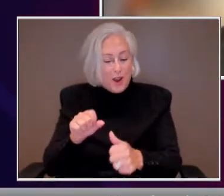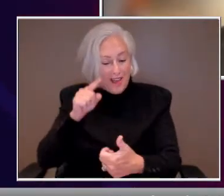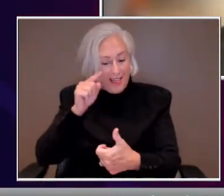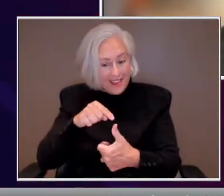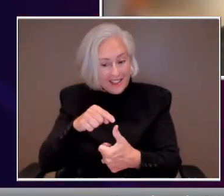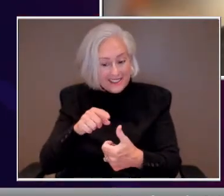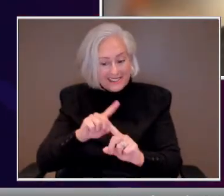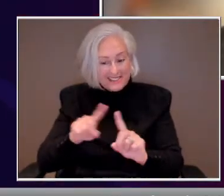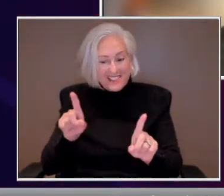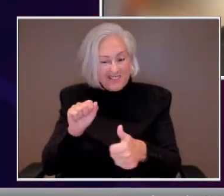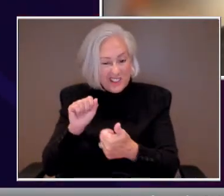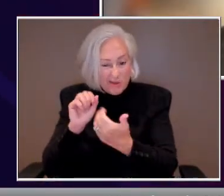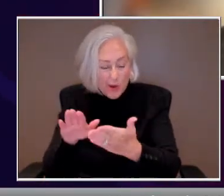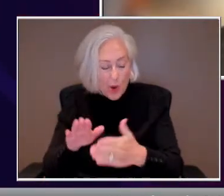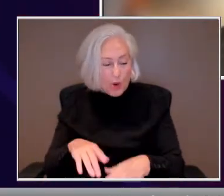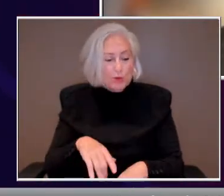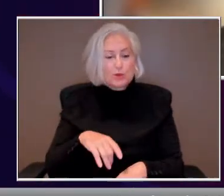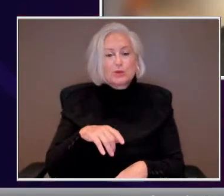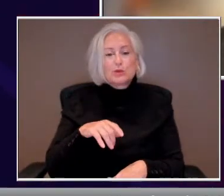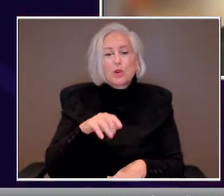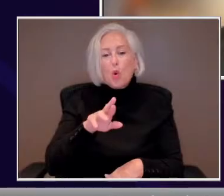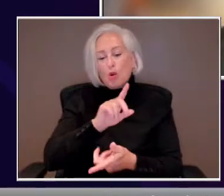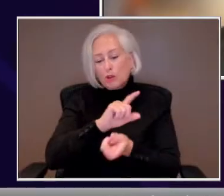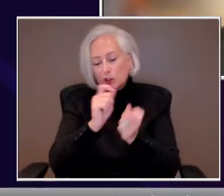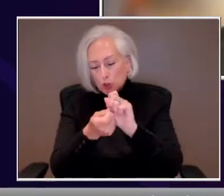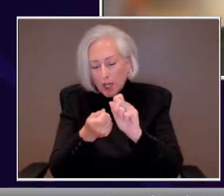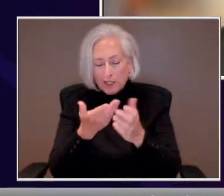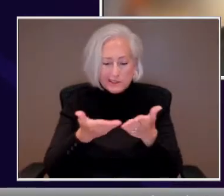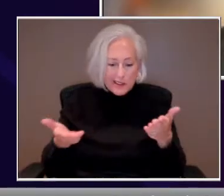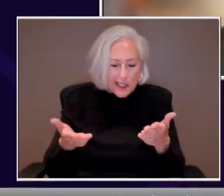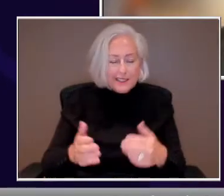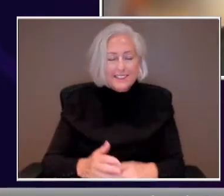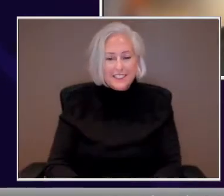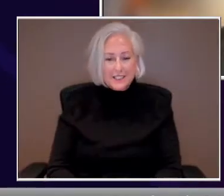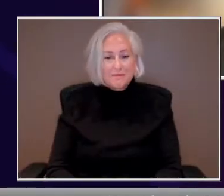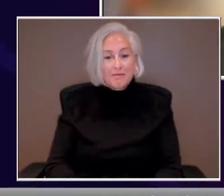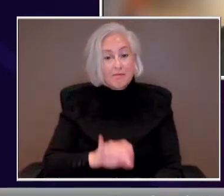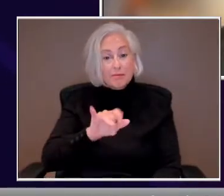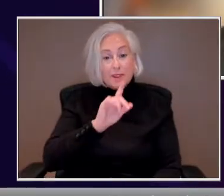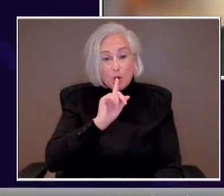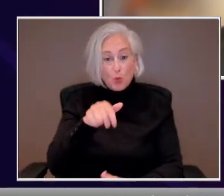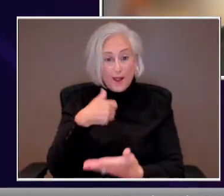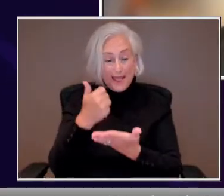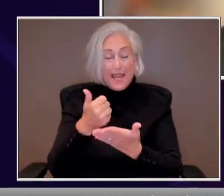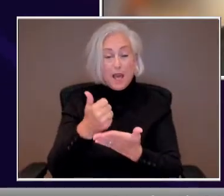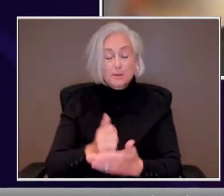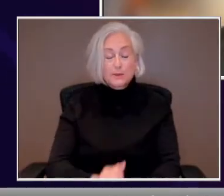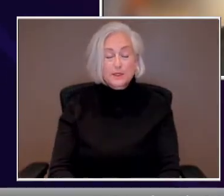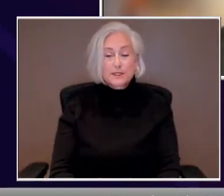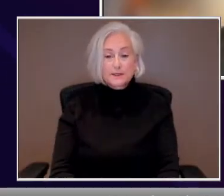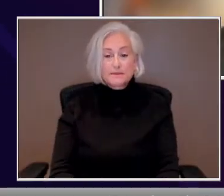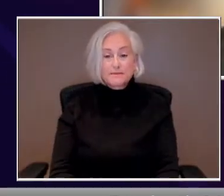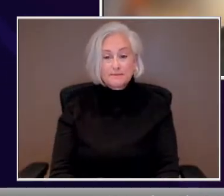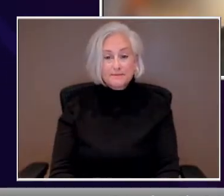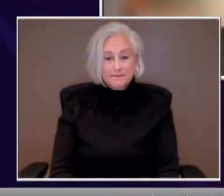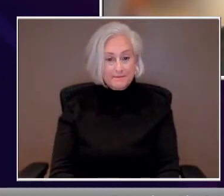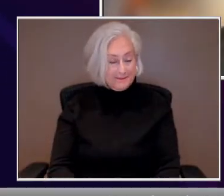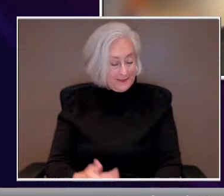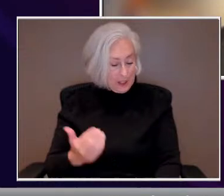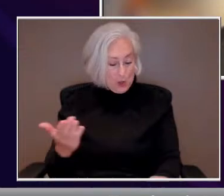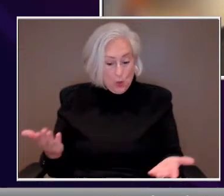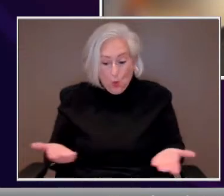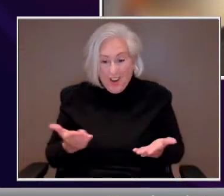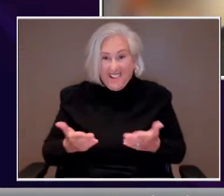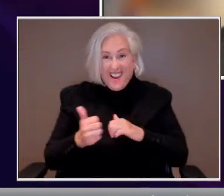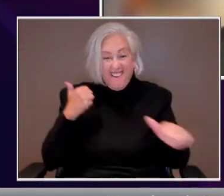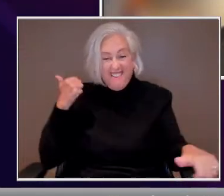You know, why don't you do it this way instead? Something like that helps, you know, because, you know, as you said, you know, we're out here and we don't have